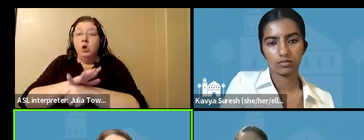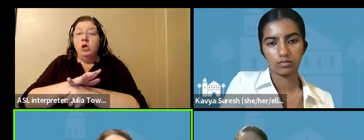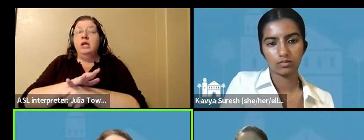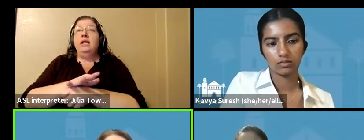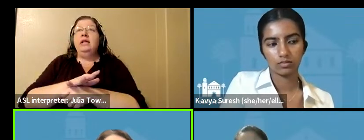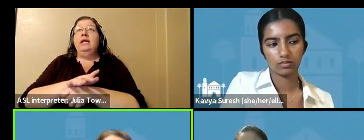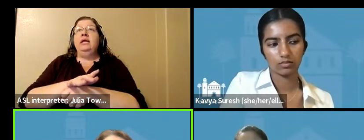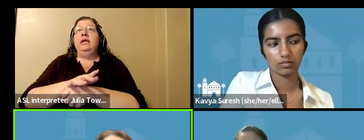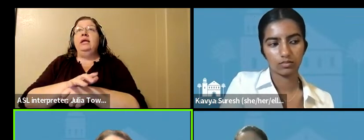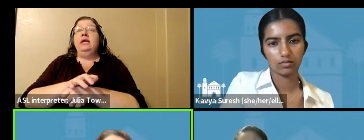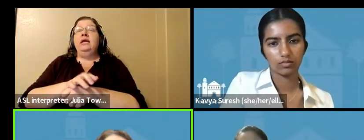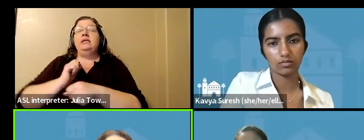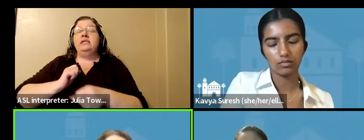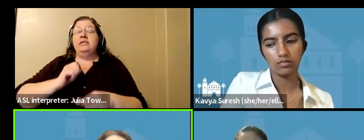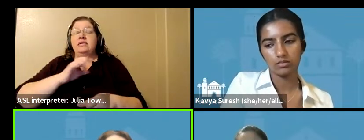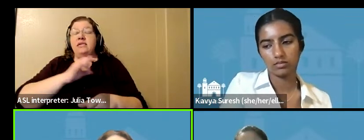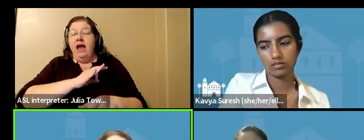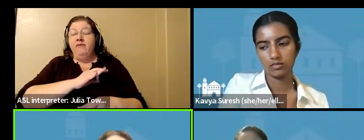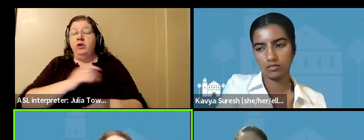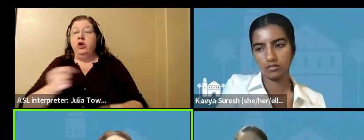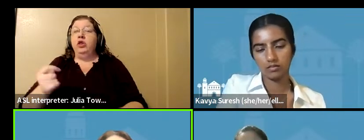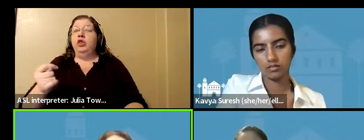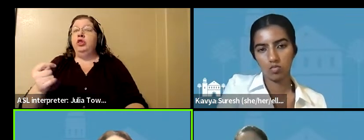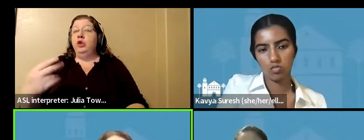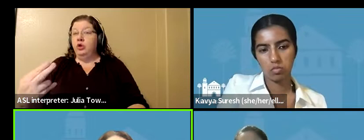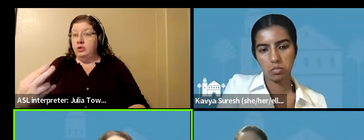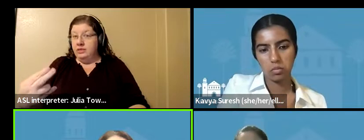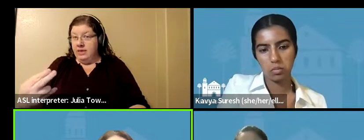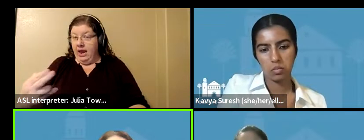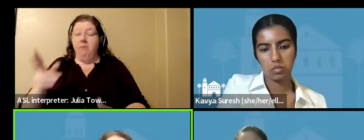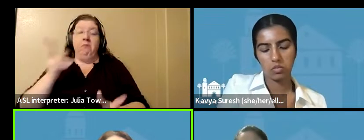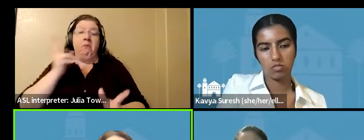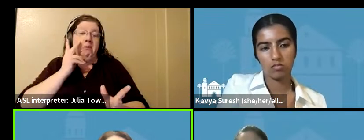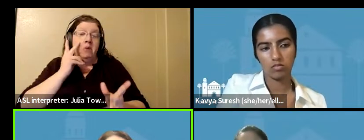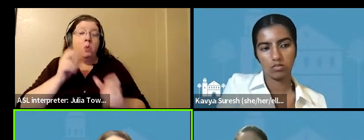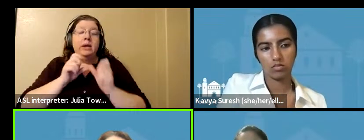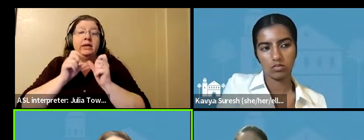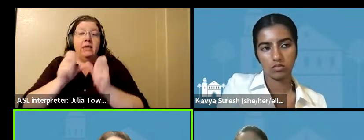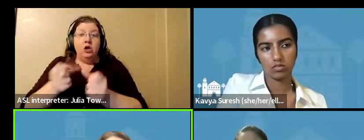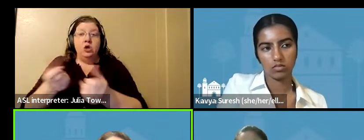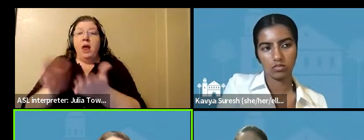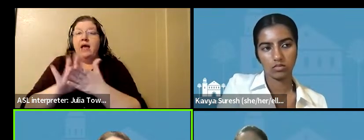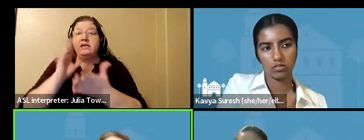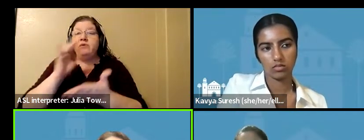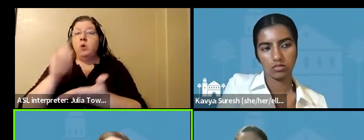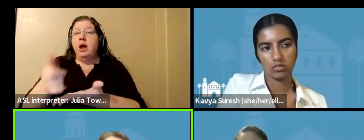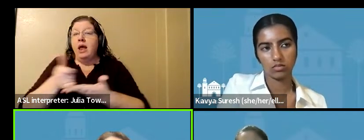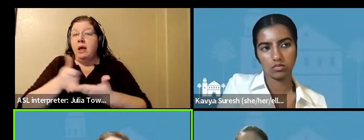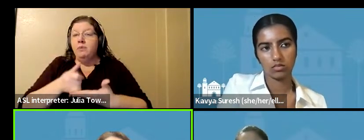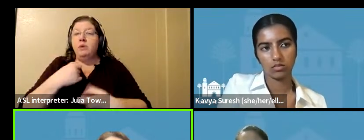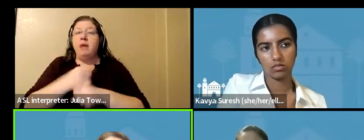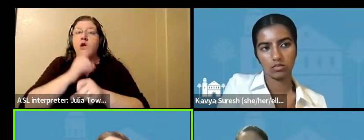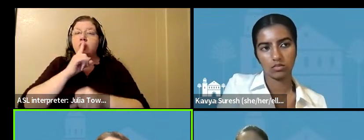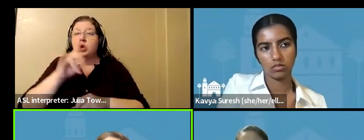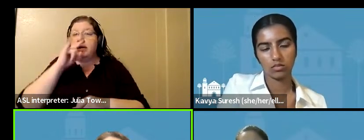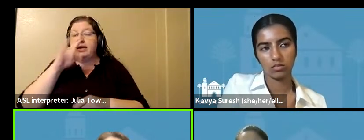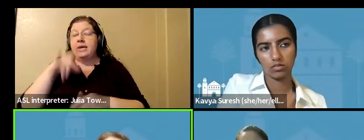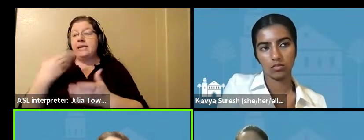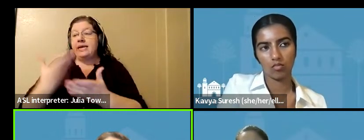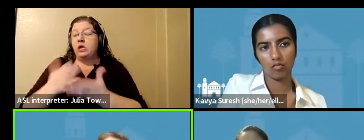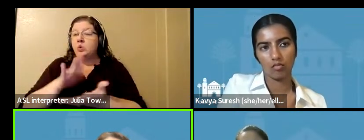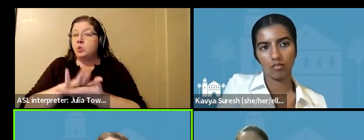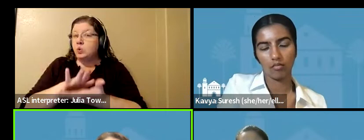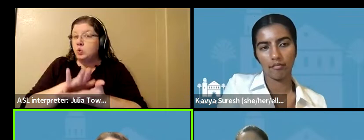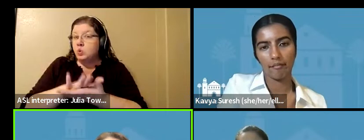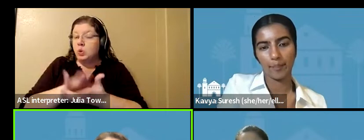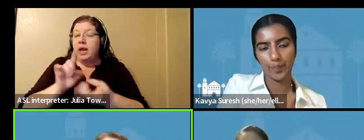staffed Thursday. But we continue to ask for help with making sure that our kids get to school and after school